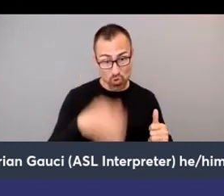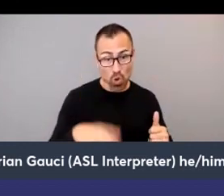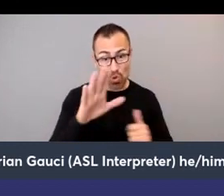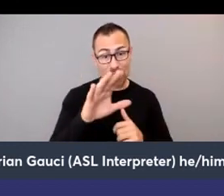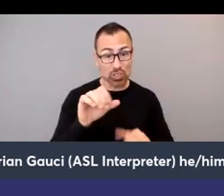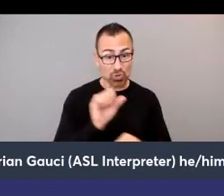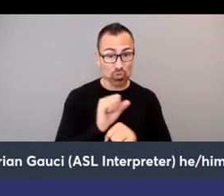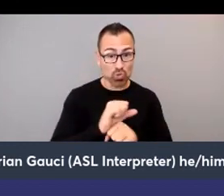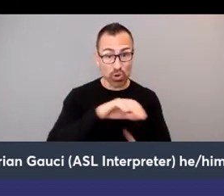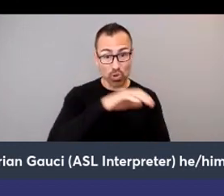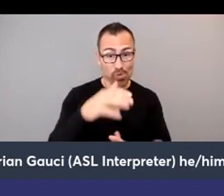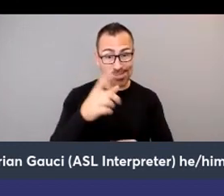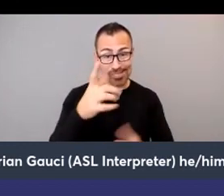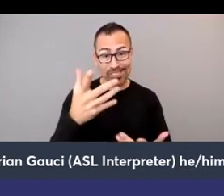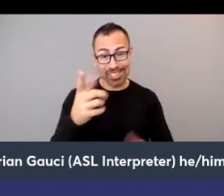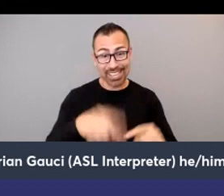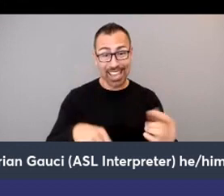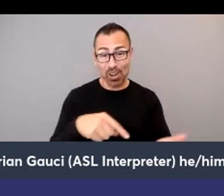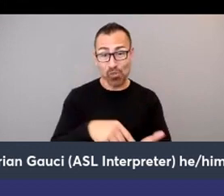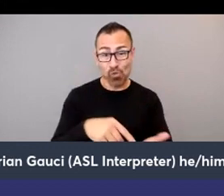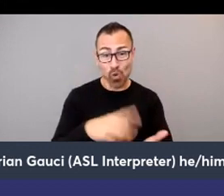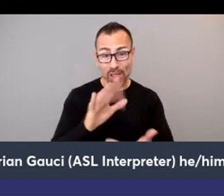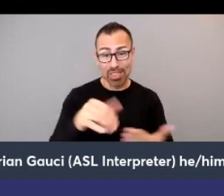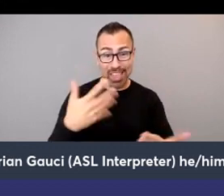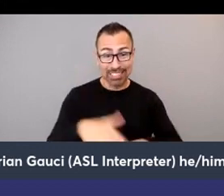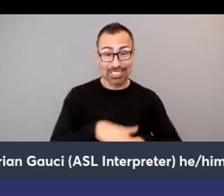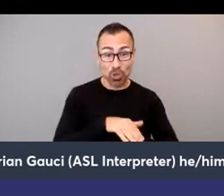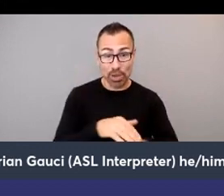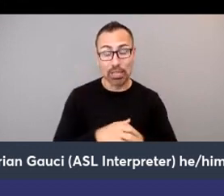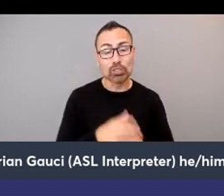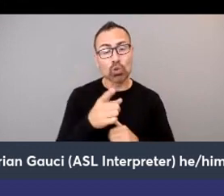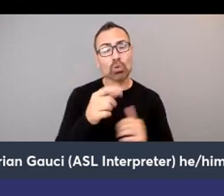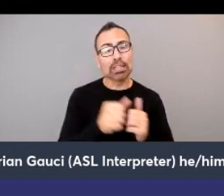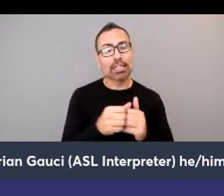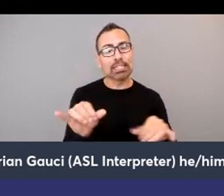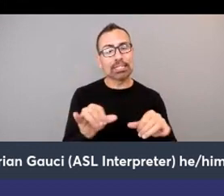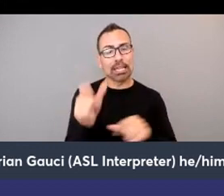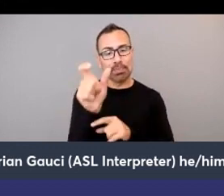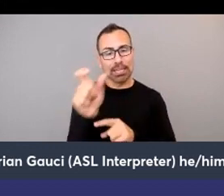see, with these same instance types, you get